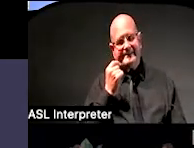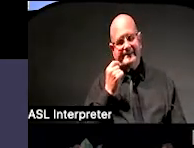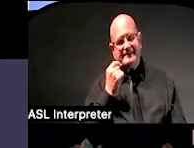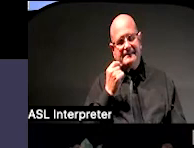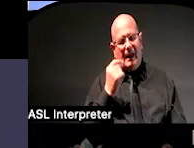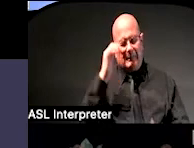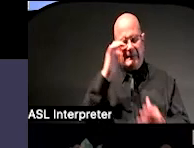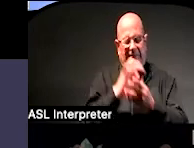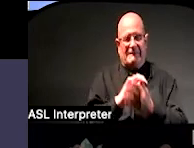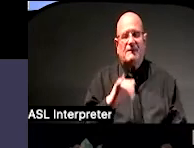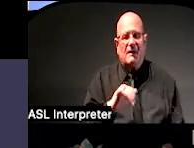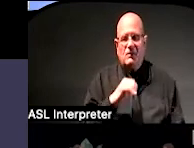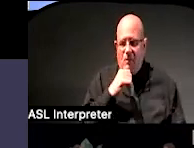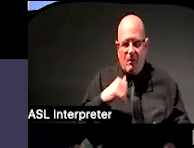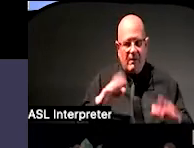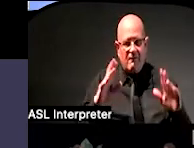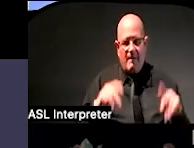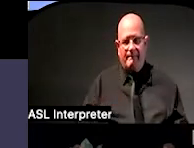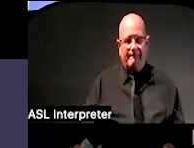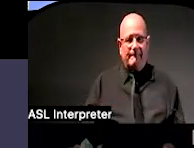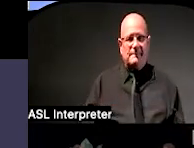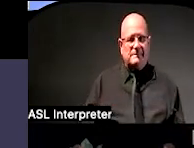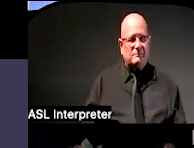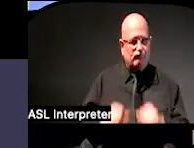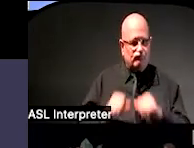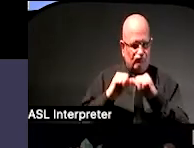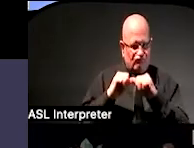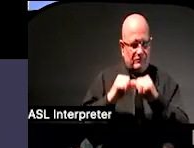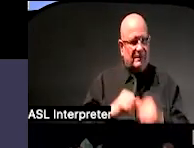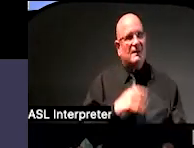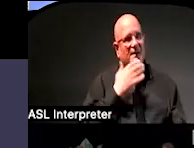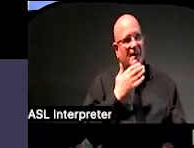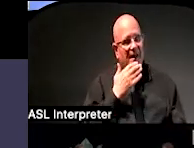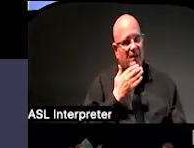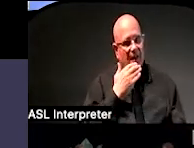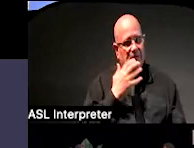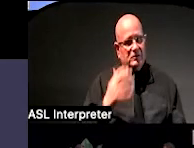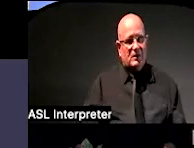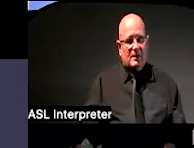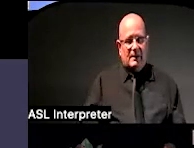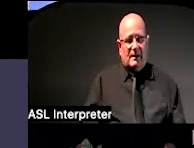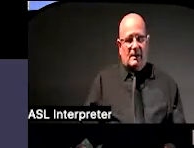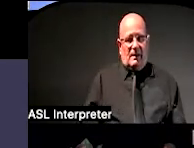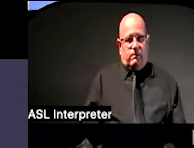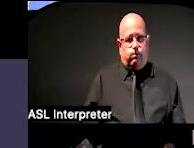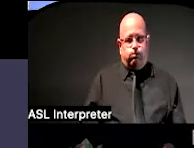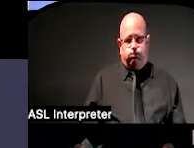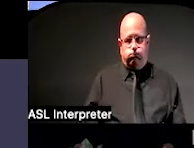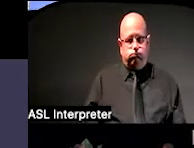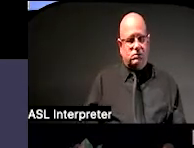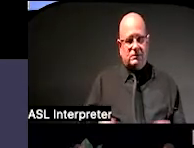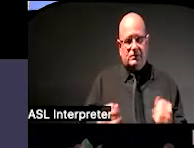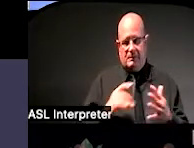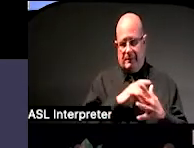believe. Just don't give up. Be persistent. Thank you. Yeah. Thank you so much. I know there are so many